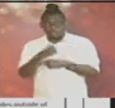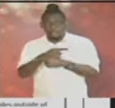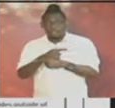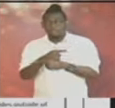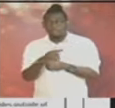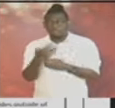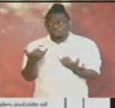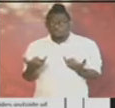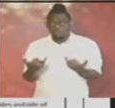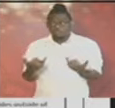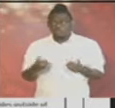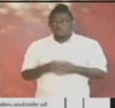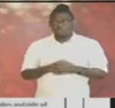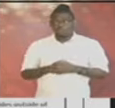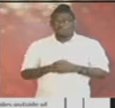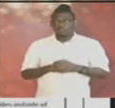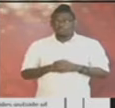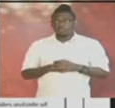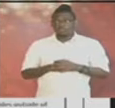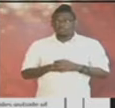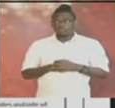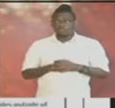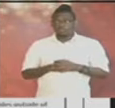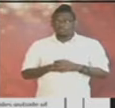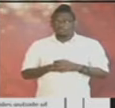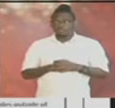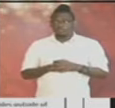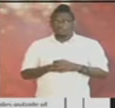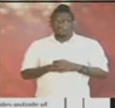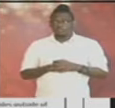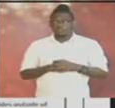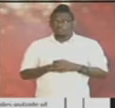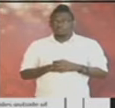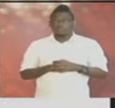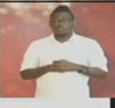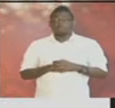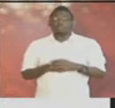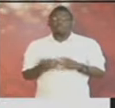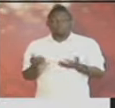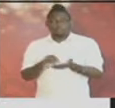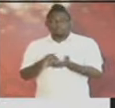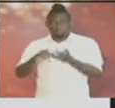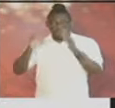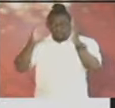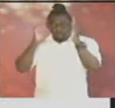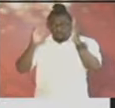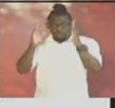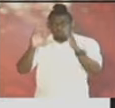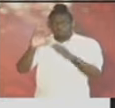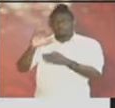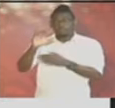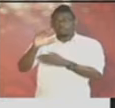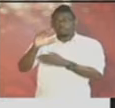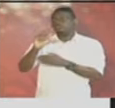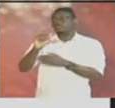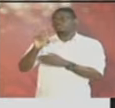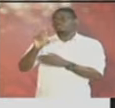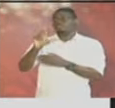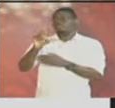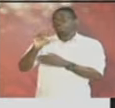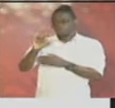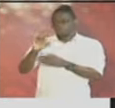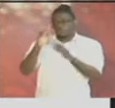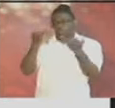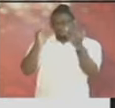that. Now we take a look at data in County Carney again as we move to the other slide. Here we look at the confirmed cases within